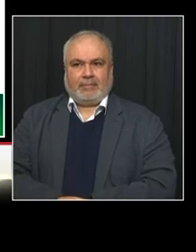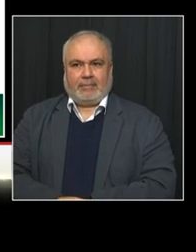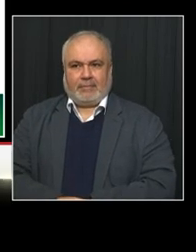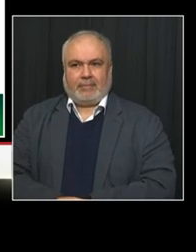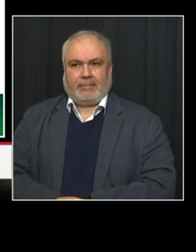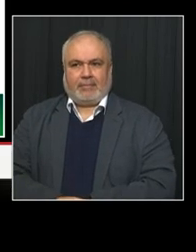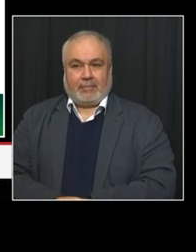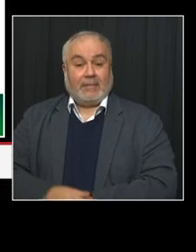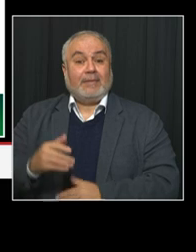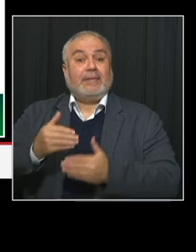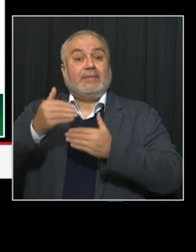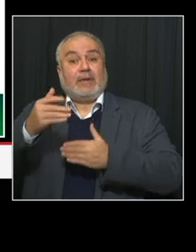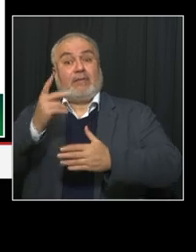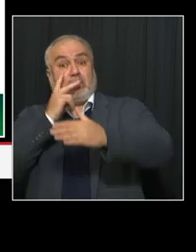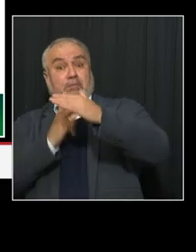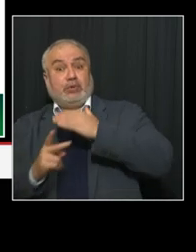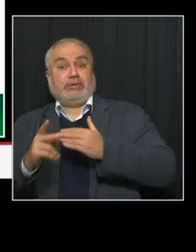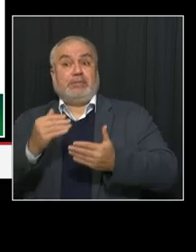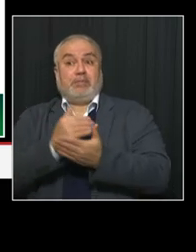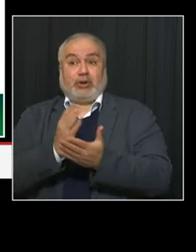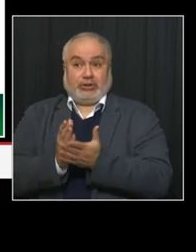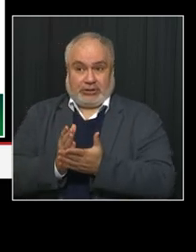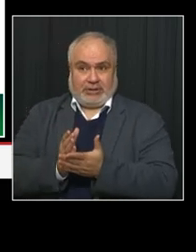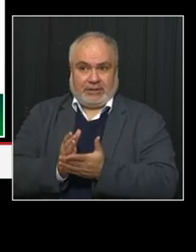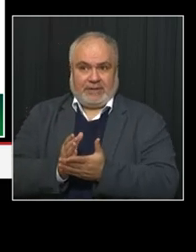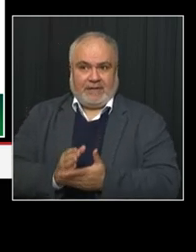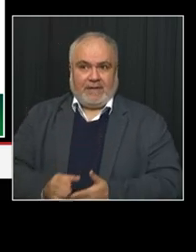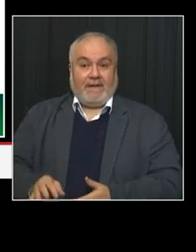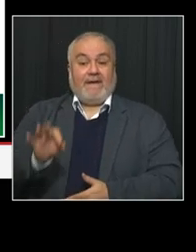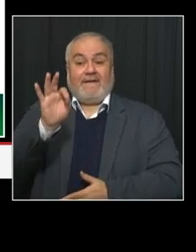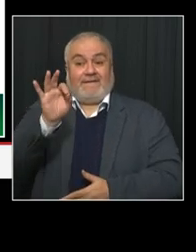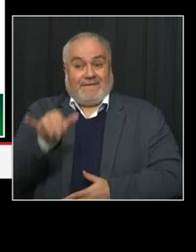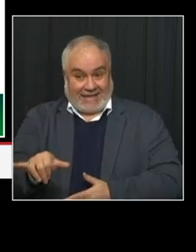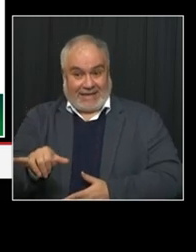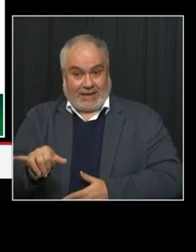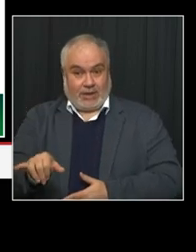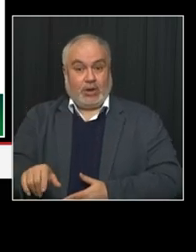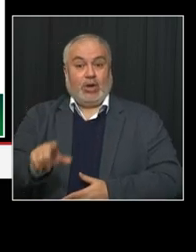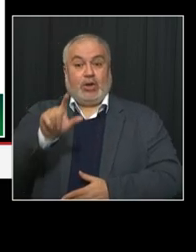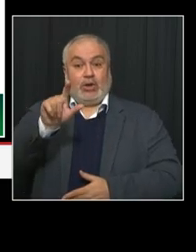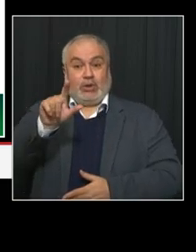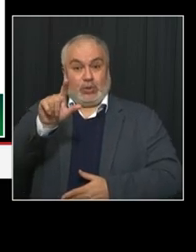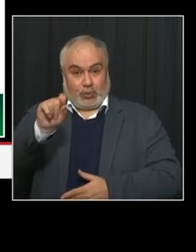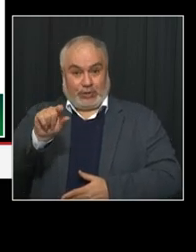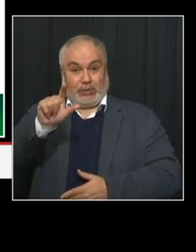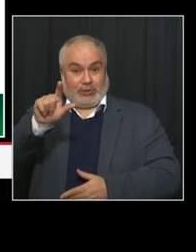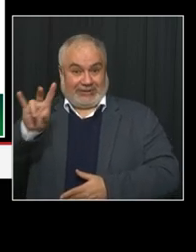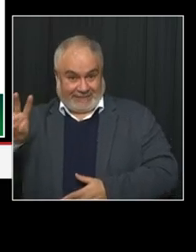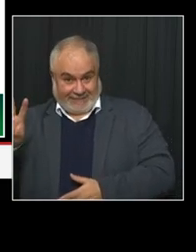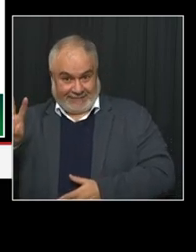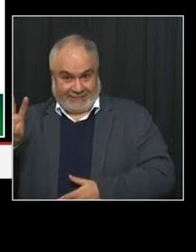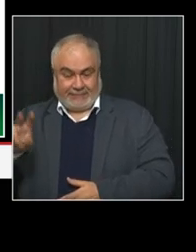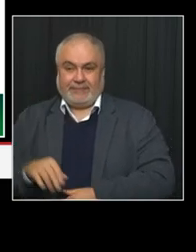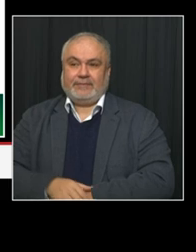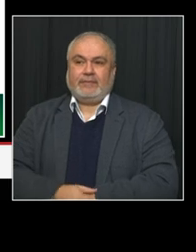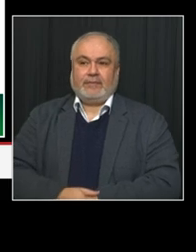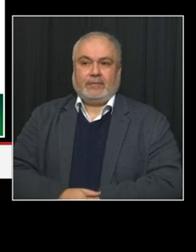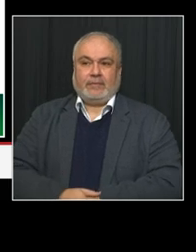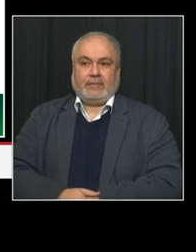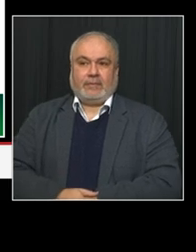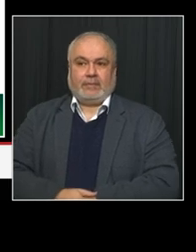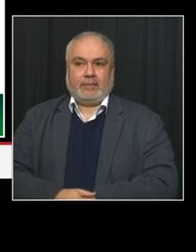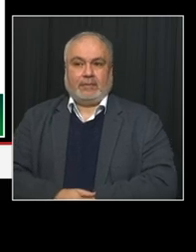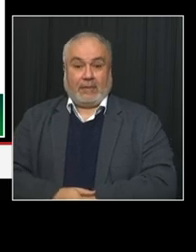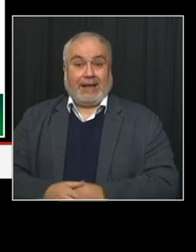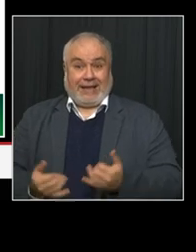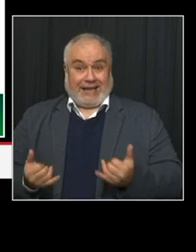together, which is for FY 2027. So we have a balanced budget right now. We actually have a requirement in DC that we have to